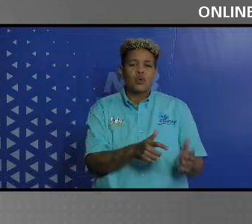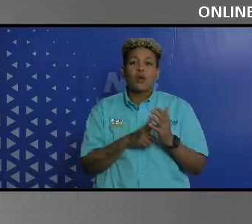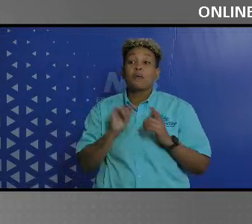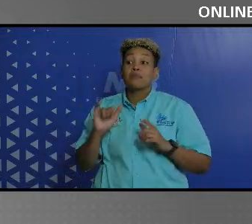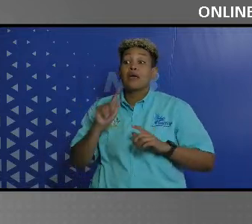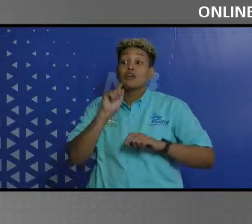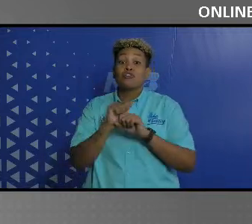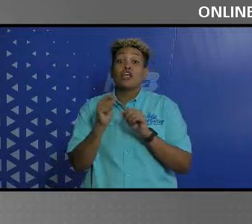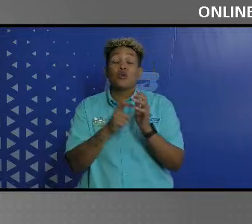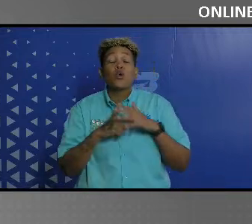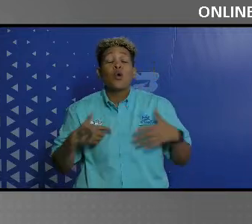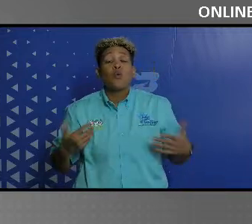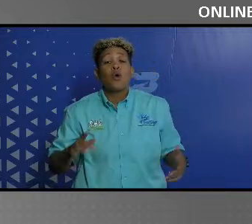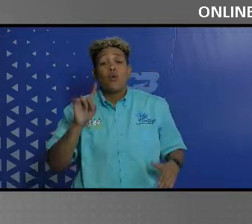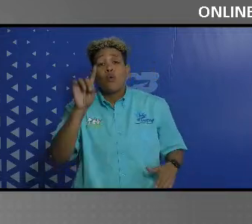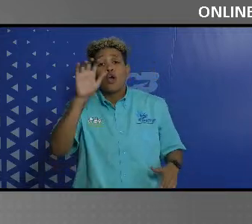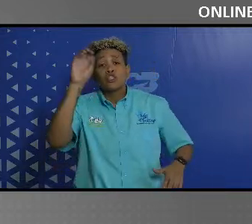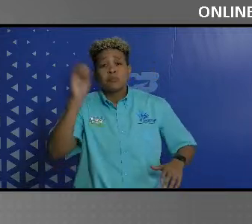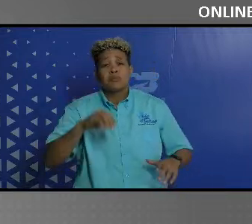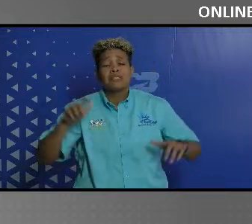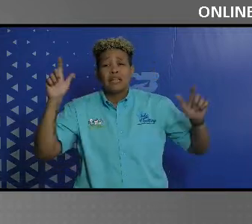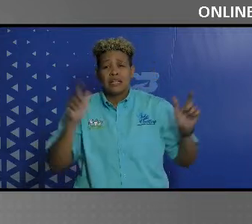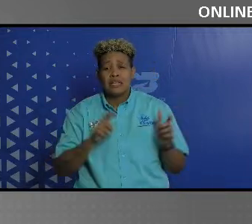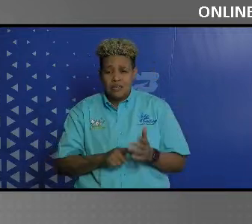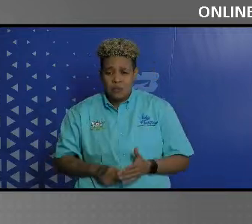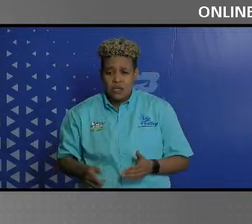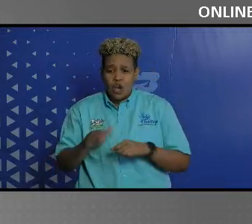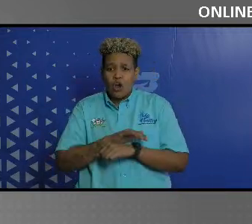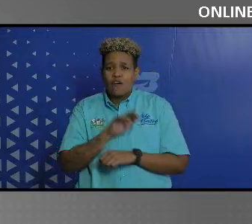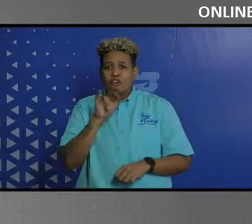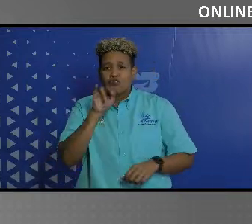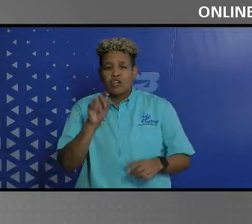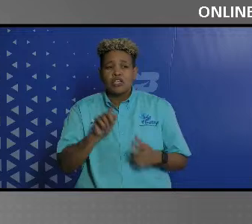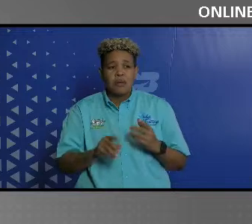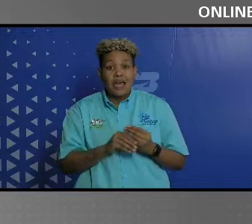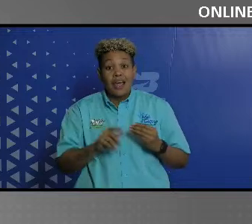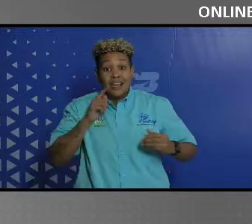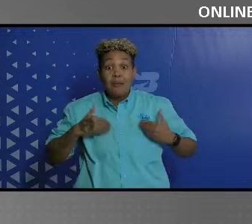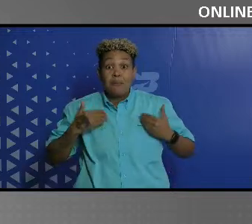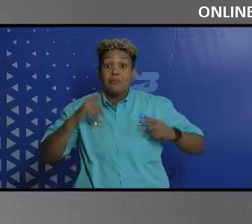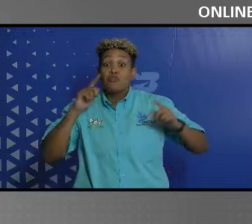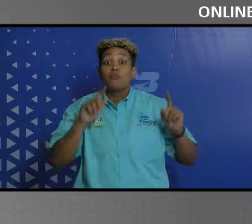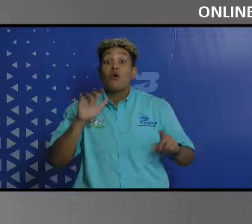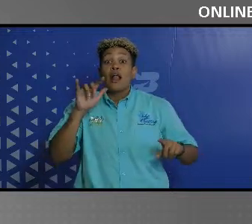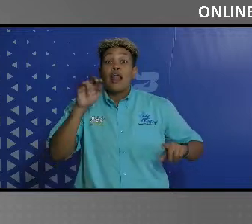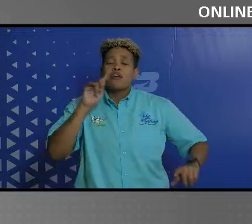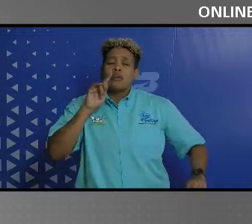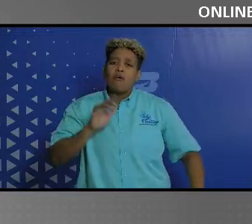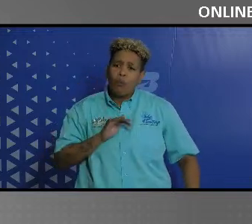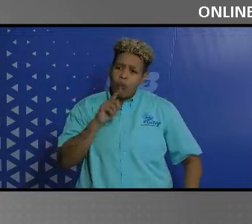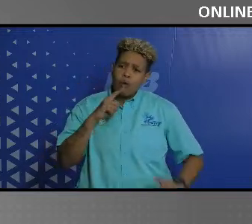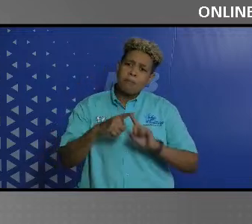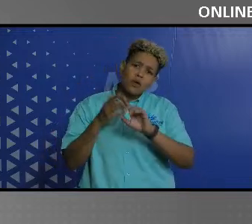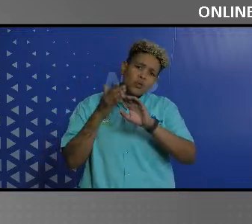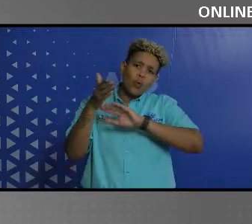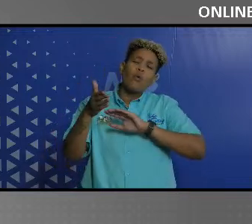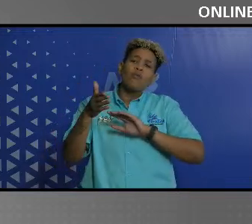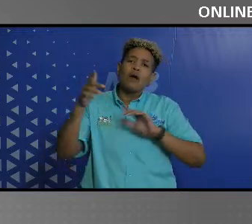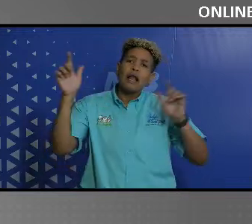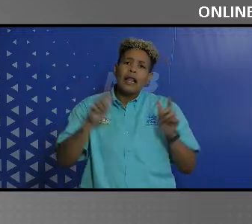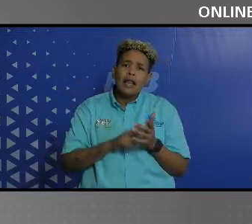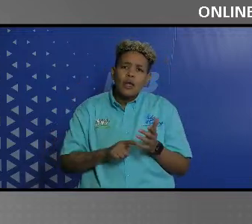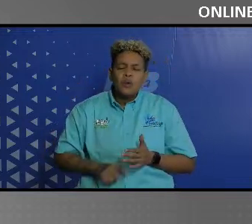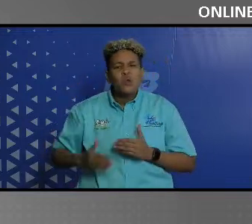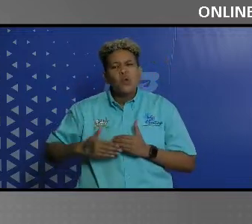of requiring a 100% liquidity coverage ratio. And I'm pleased to report that Clarion has significant surplus liquidity sitting at